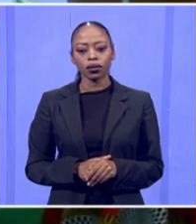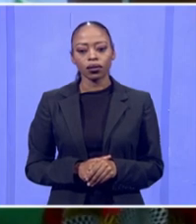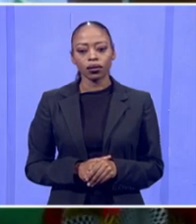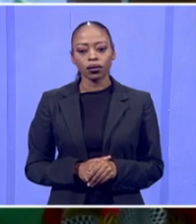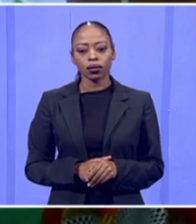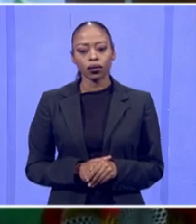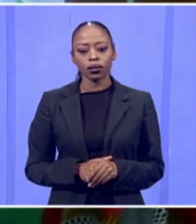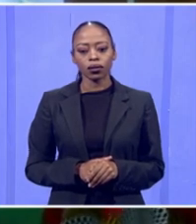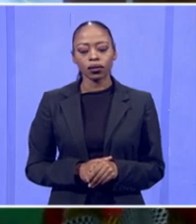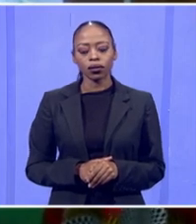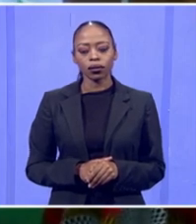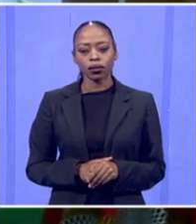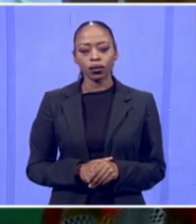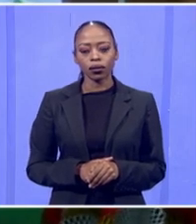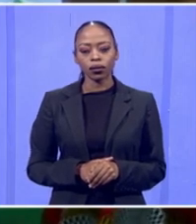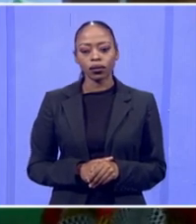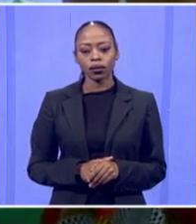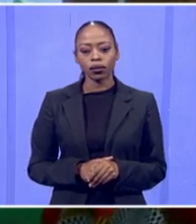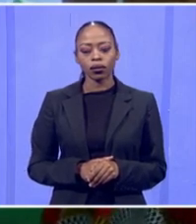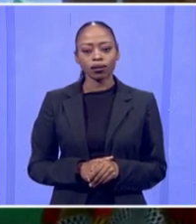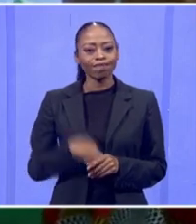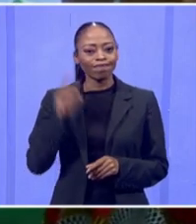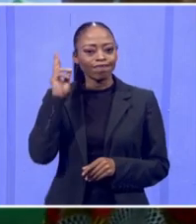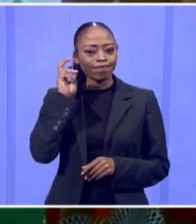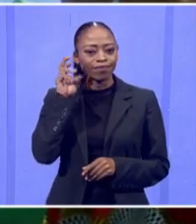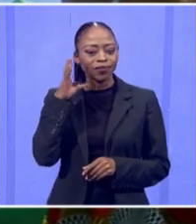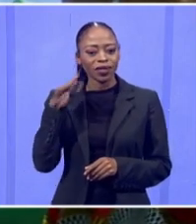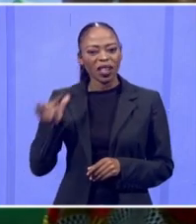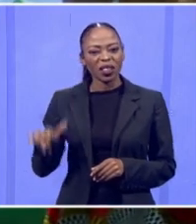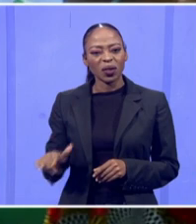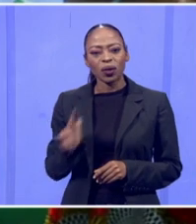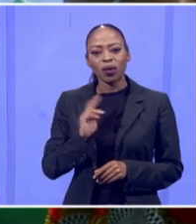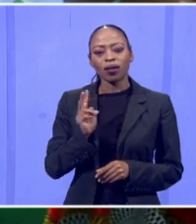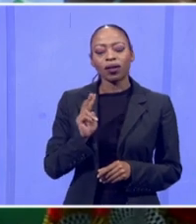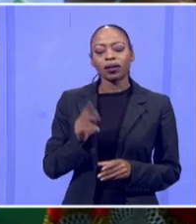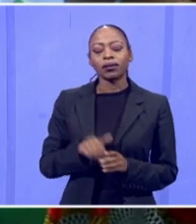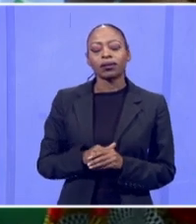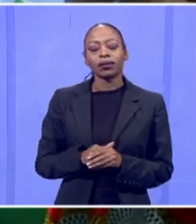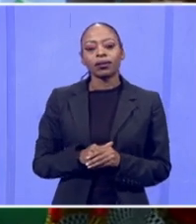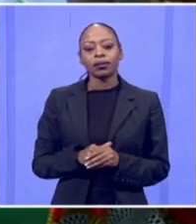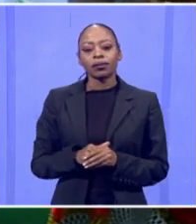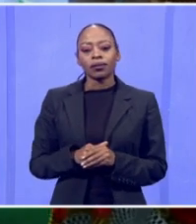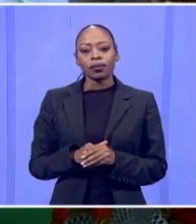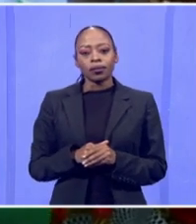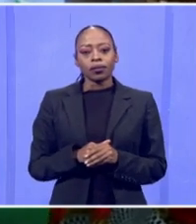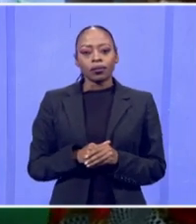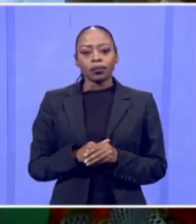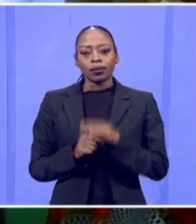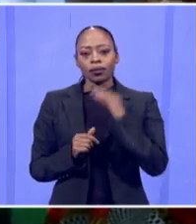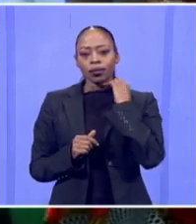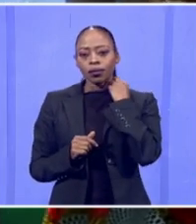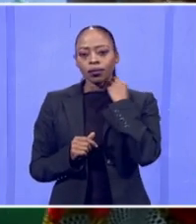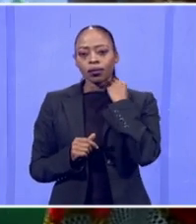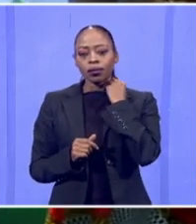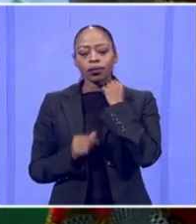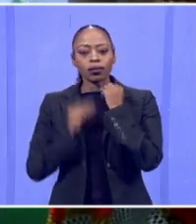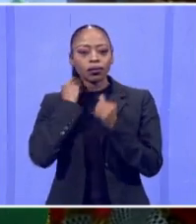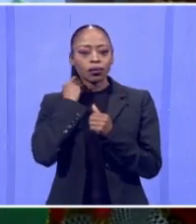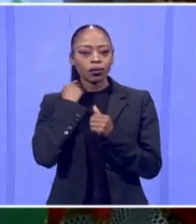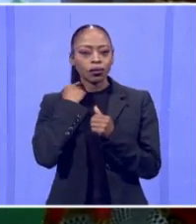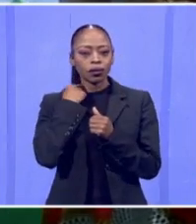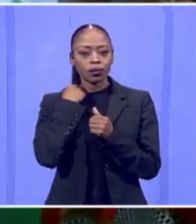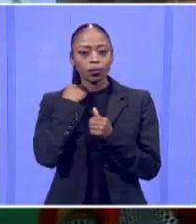online? Like we see in counting, and it is online. How does that go to those schools that are outskirts? Two more questions, colleagues. We need to wrap now.